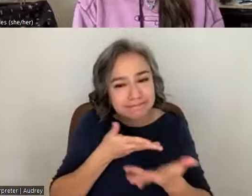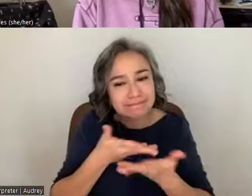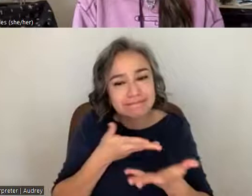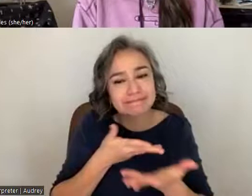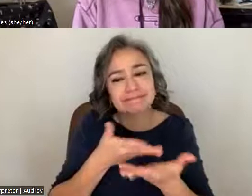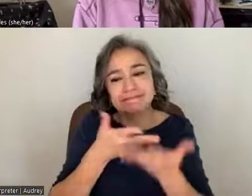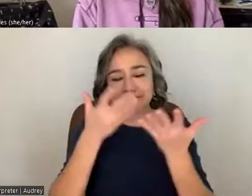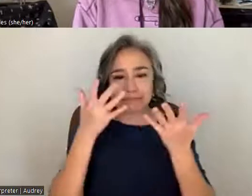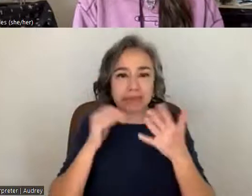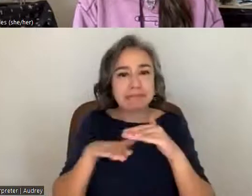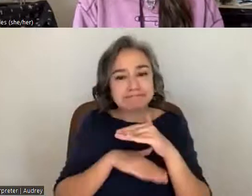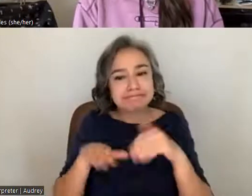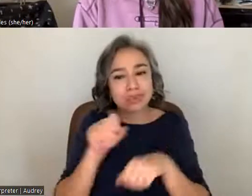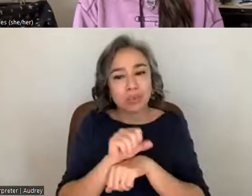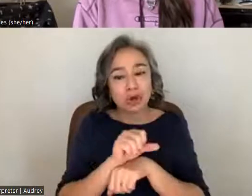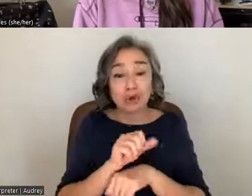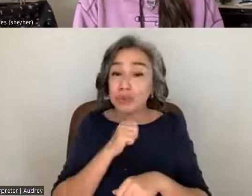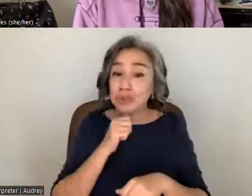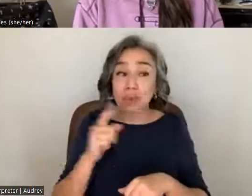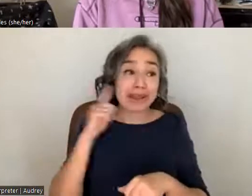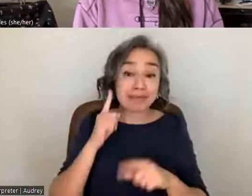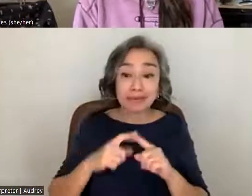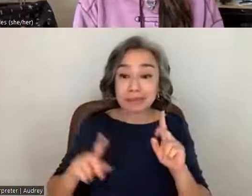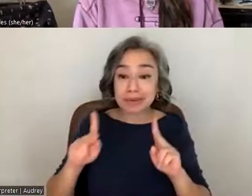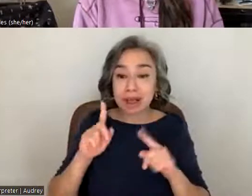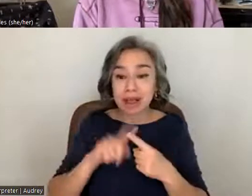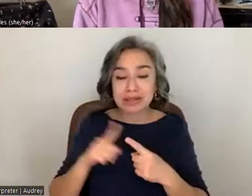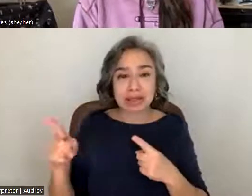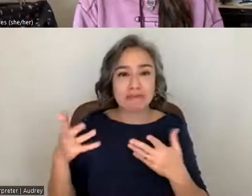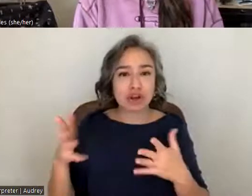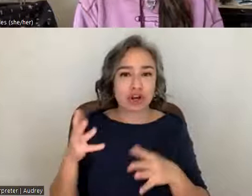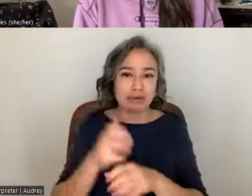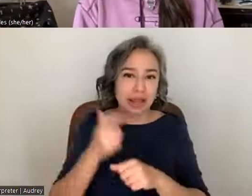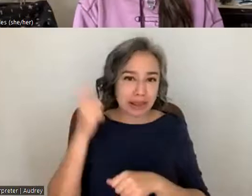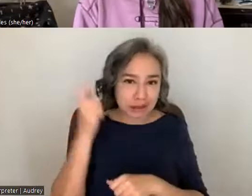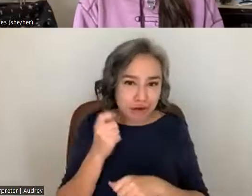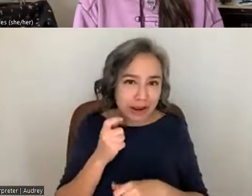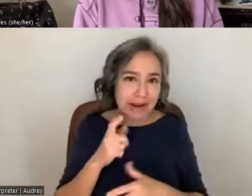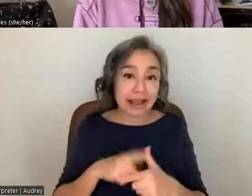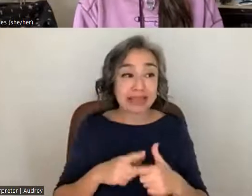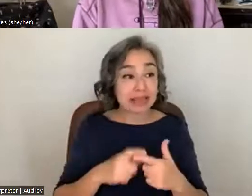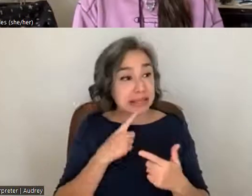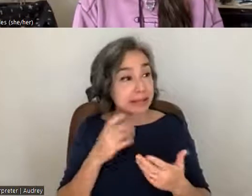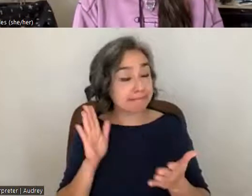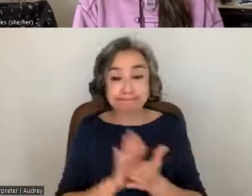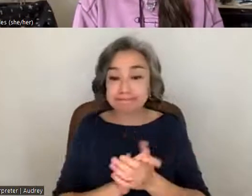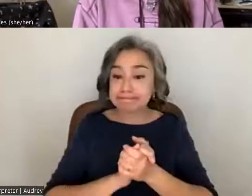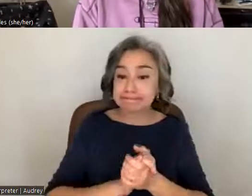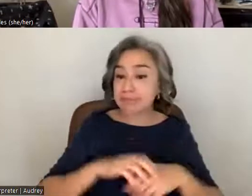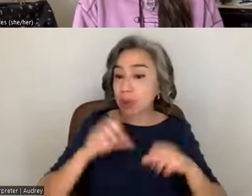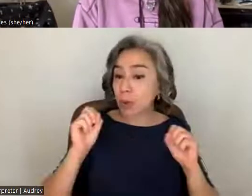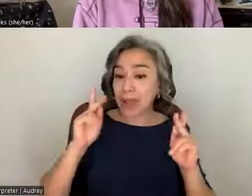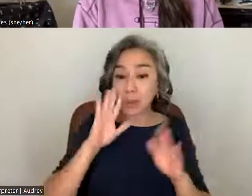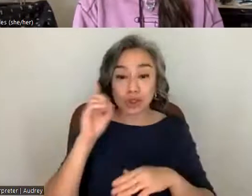even hear from people until they've already gotten the grant, like was said earlier, and then they're like, this is what we're